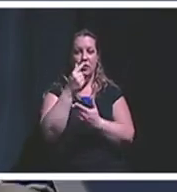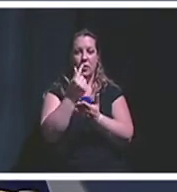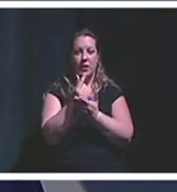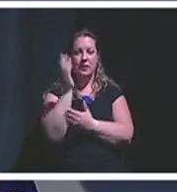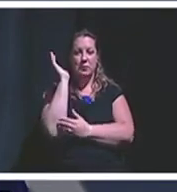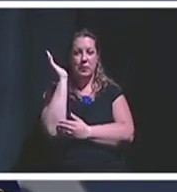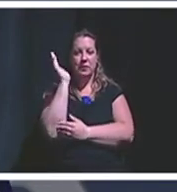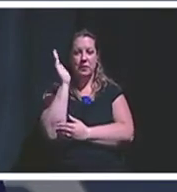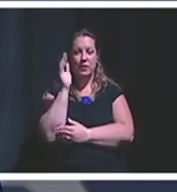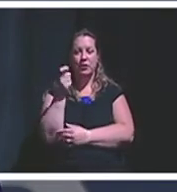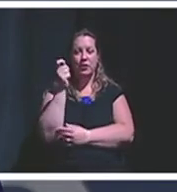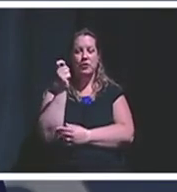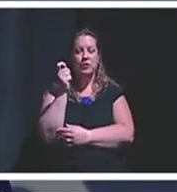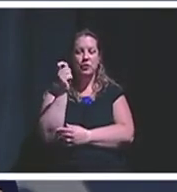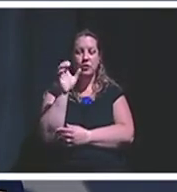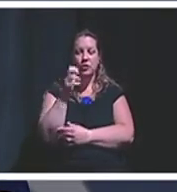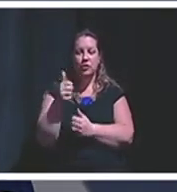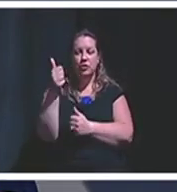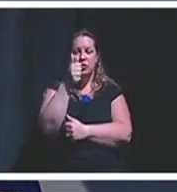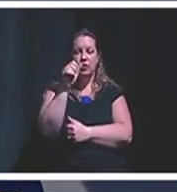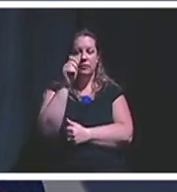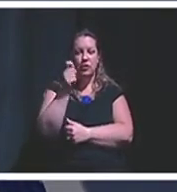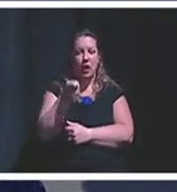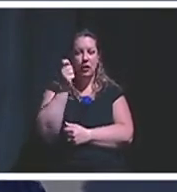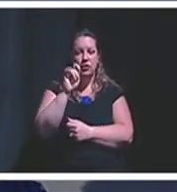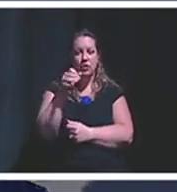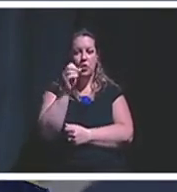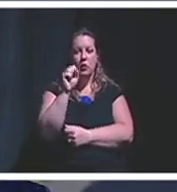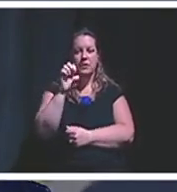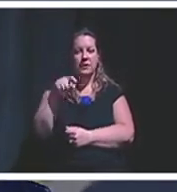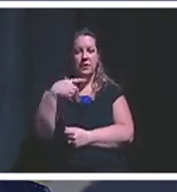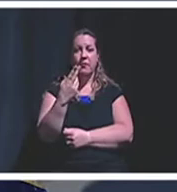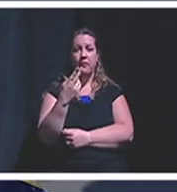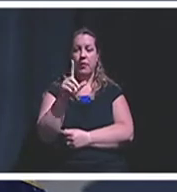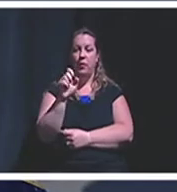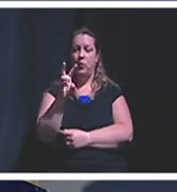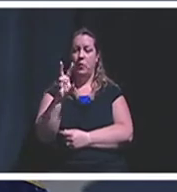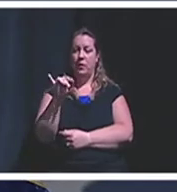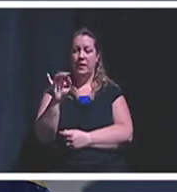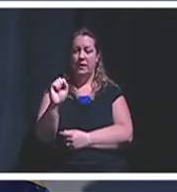Chief Judge Joseph Lewis.